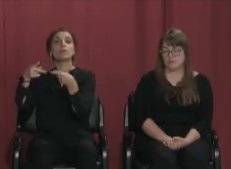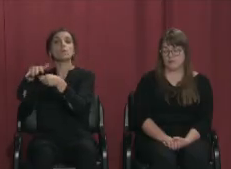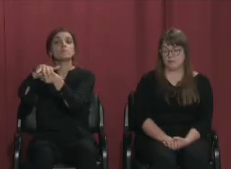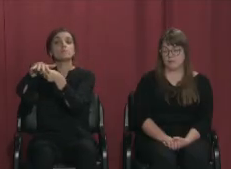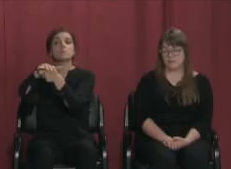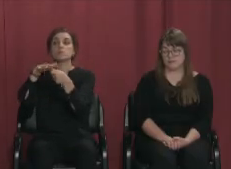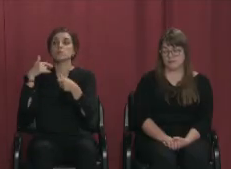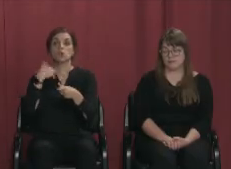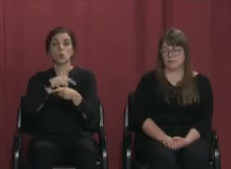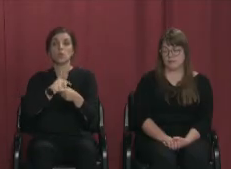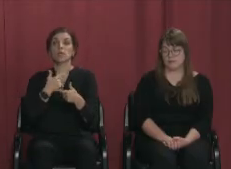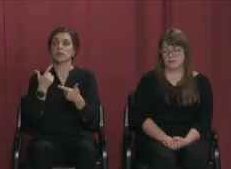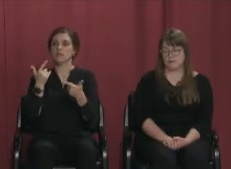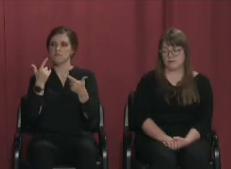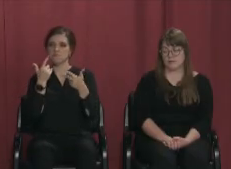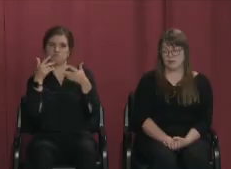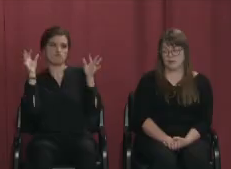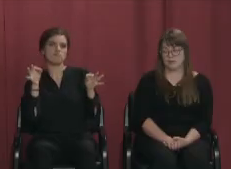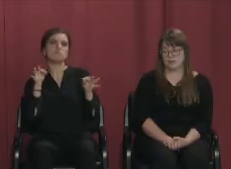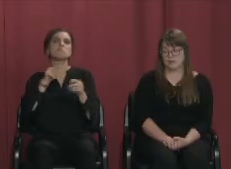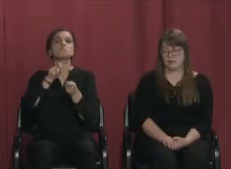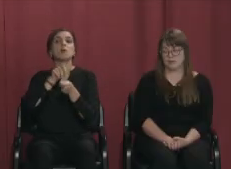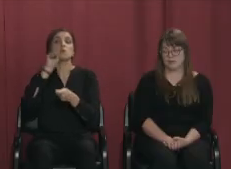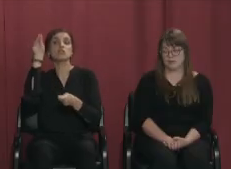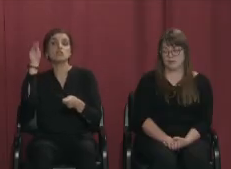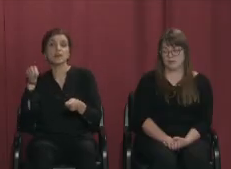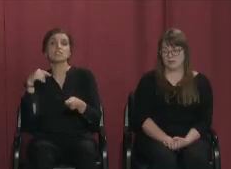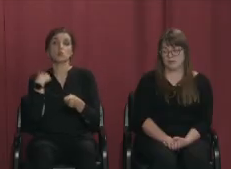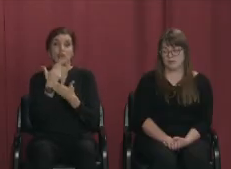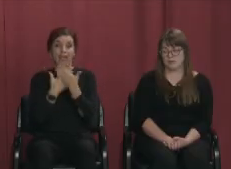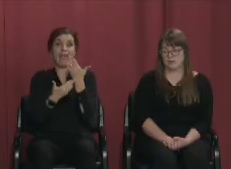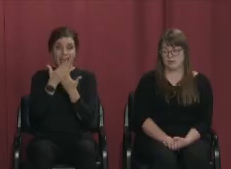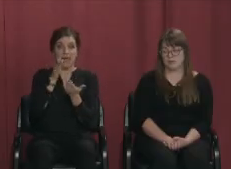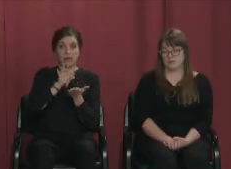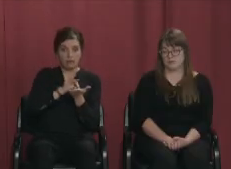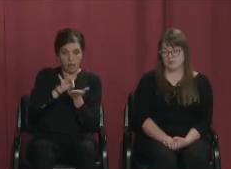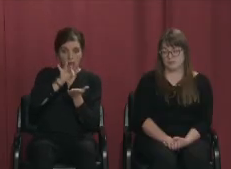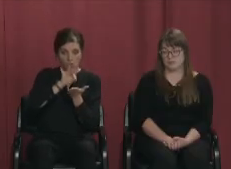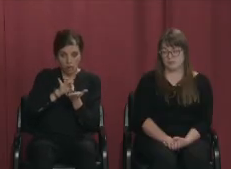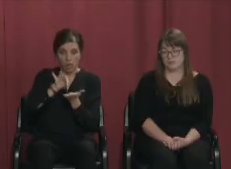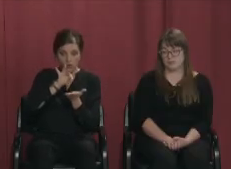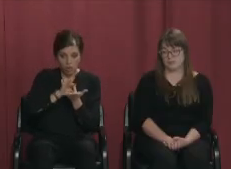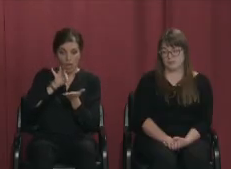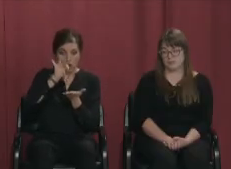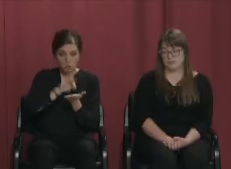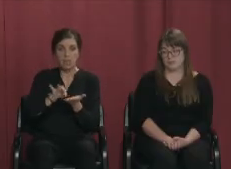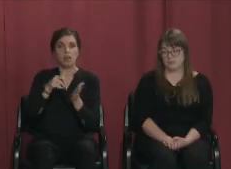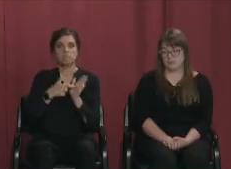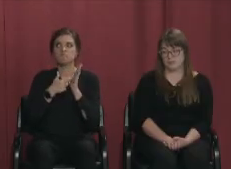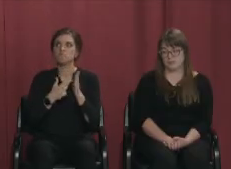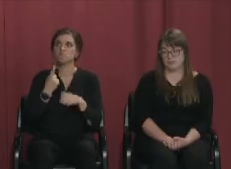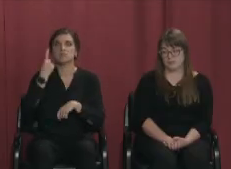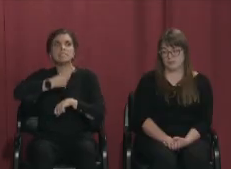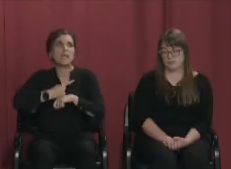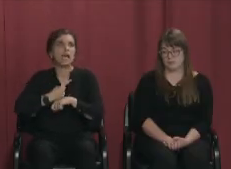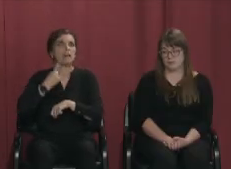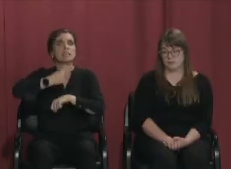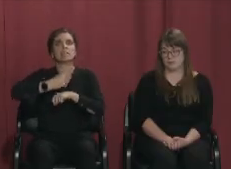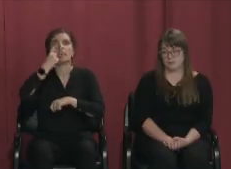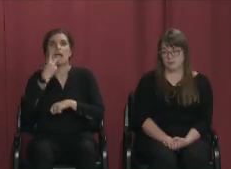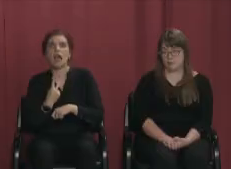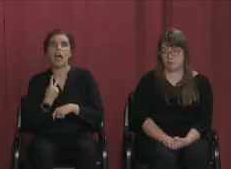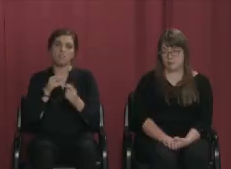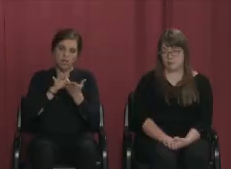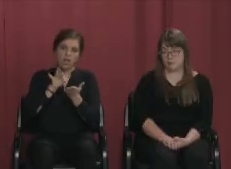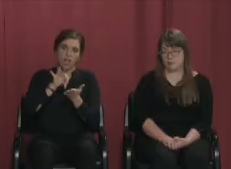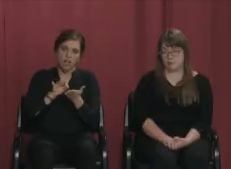and we hand count those. My staff sits there and does that. It takes about a day and a half to do, and you sit there and count that. And that's